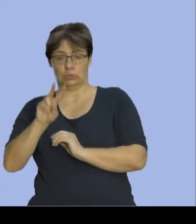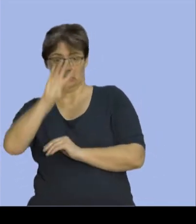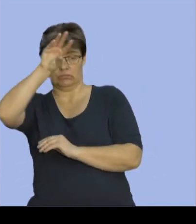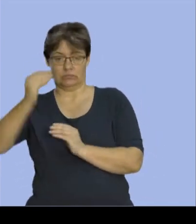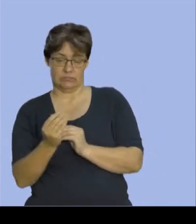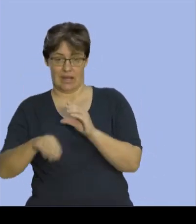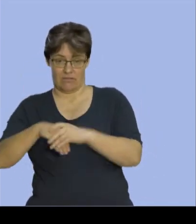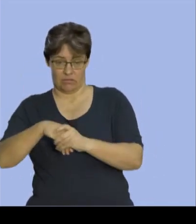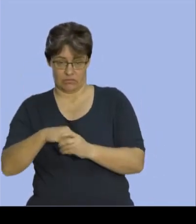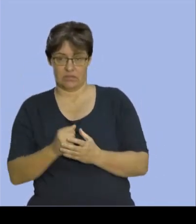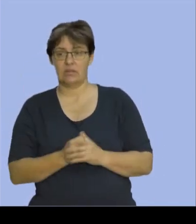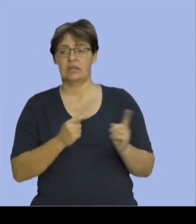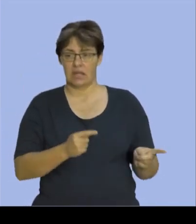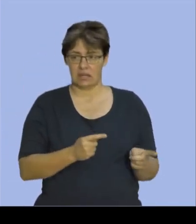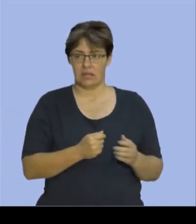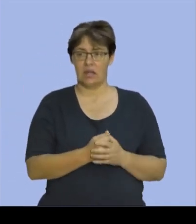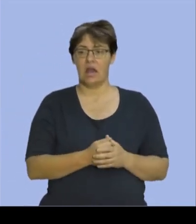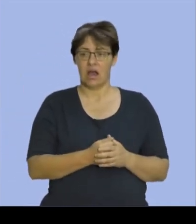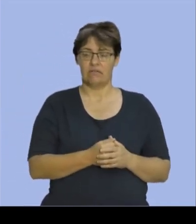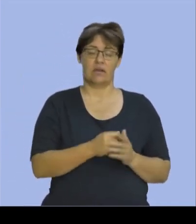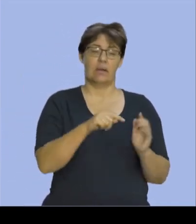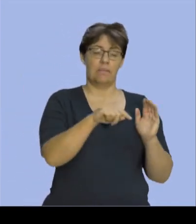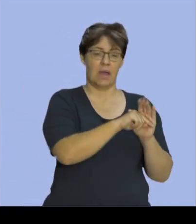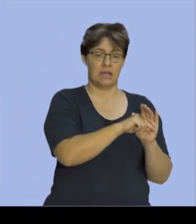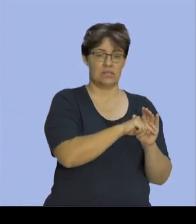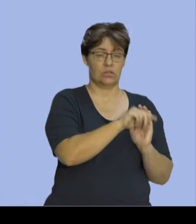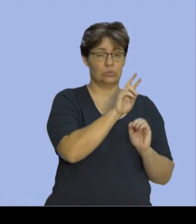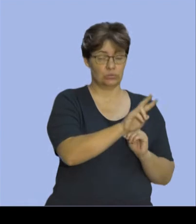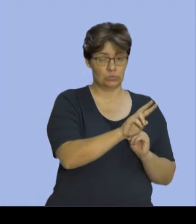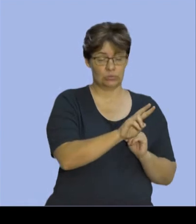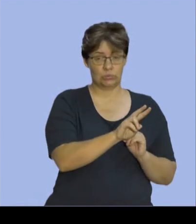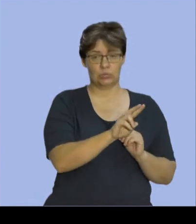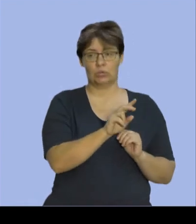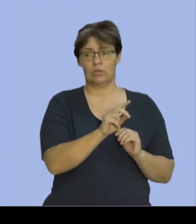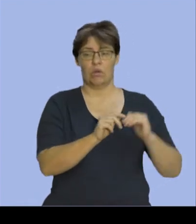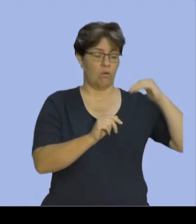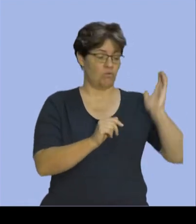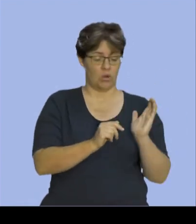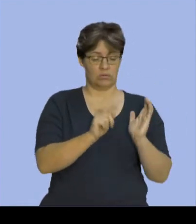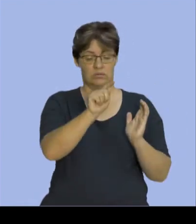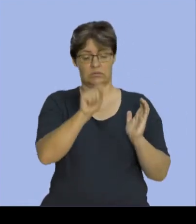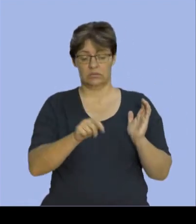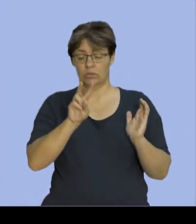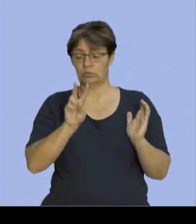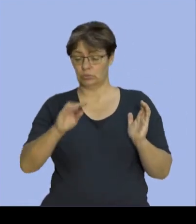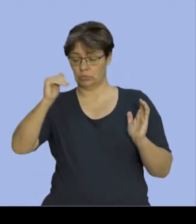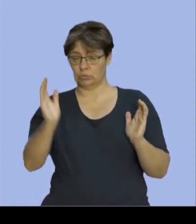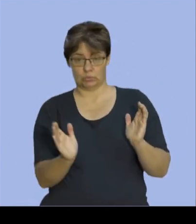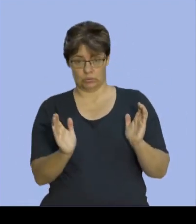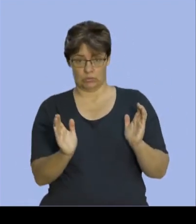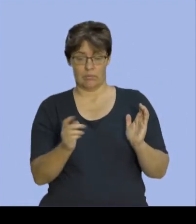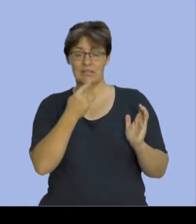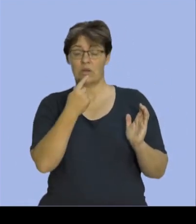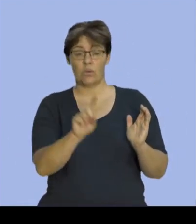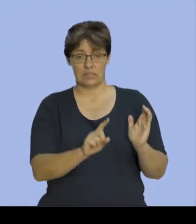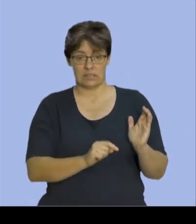defined between -2 and +2. But if I say -2 on the round bracket and +2, I'm